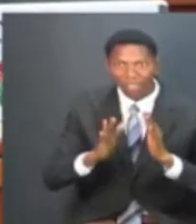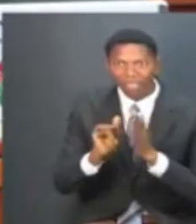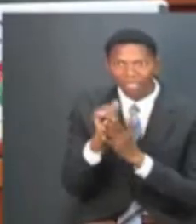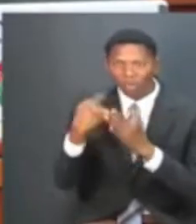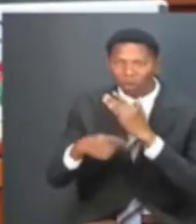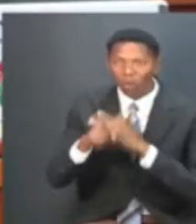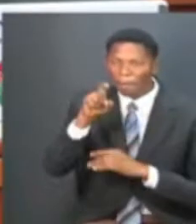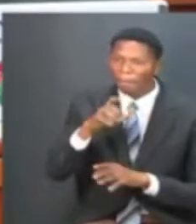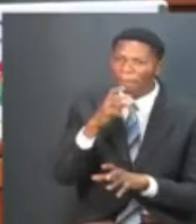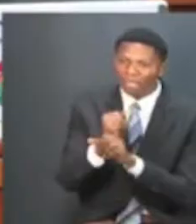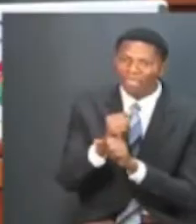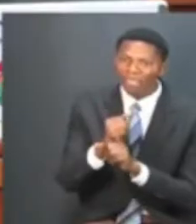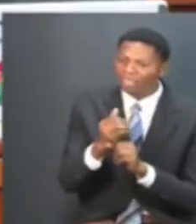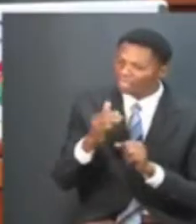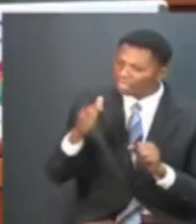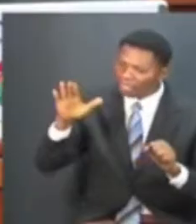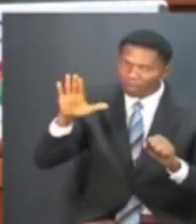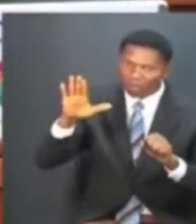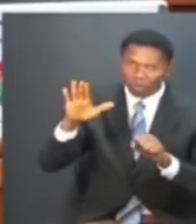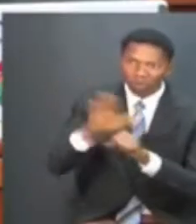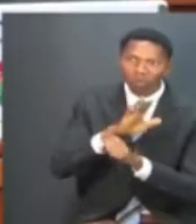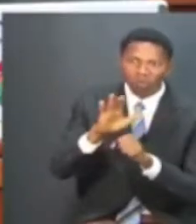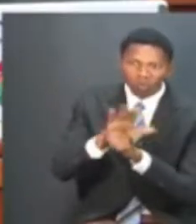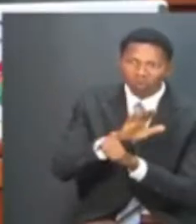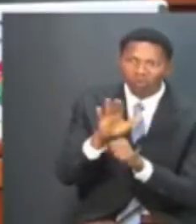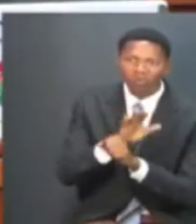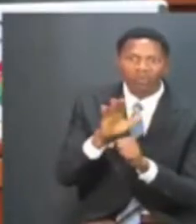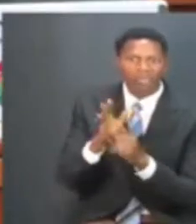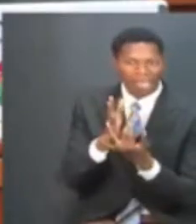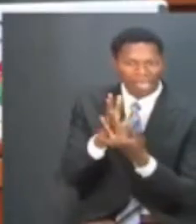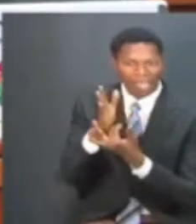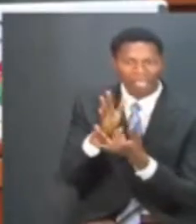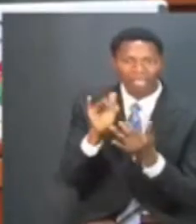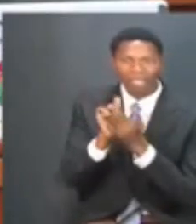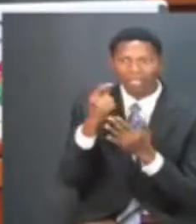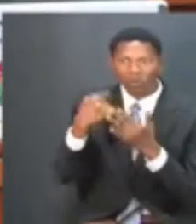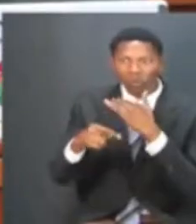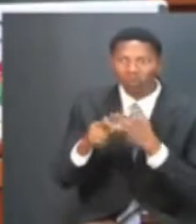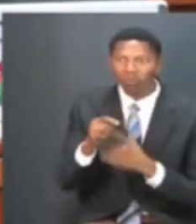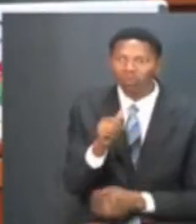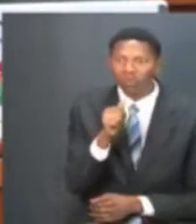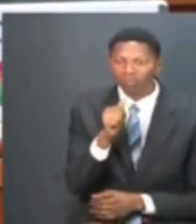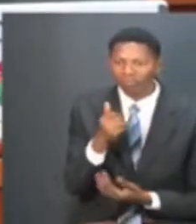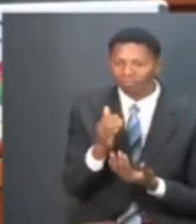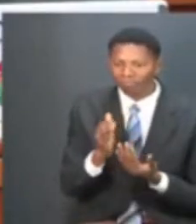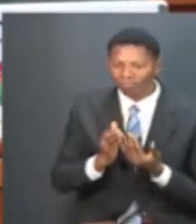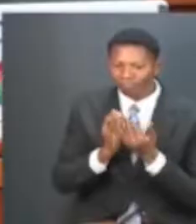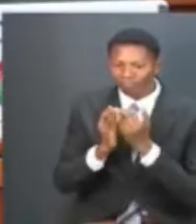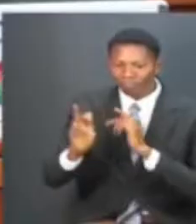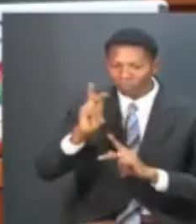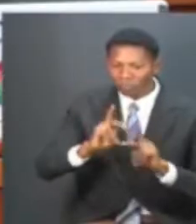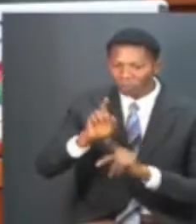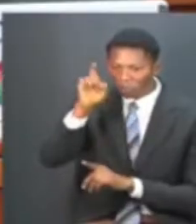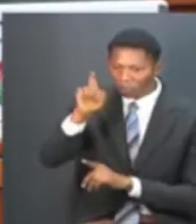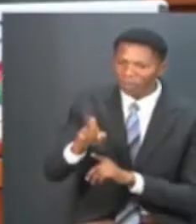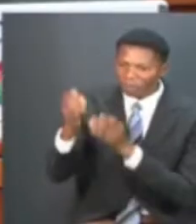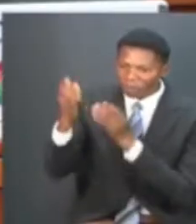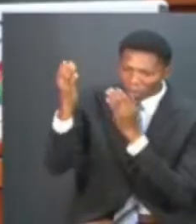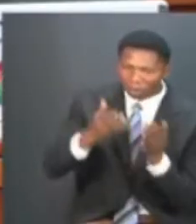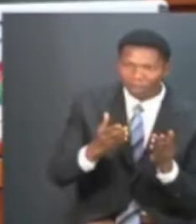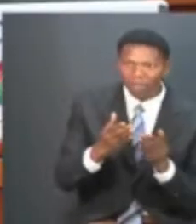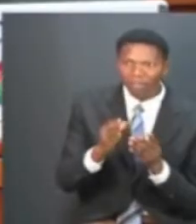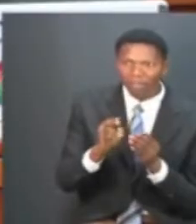full protocol of assessments that boat owners must provide and physical inspections